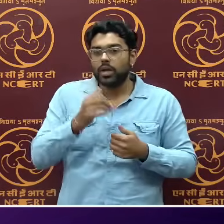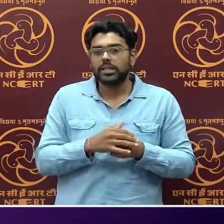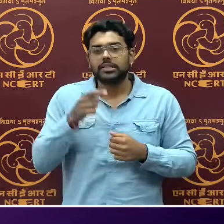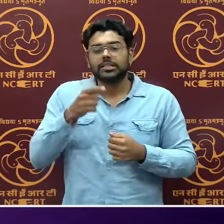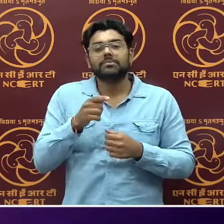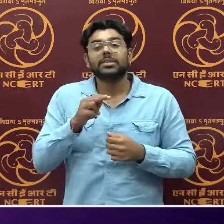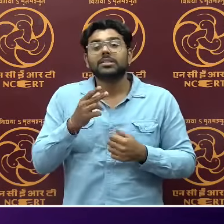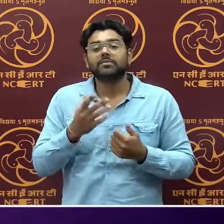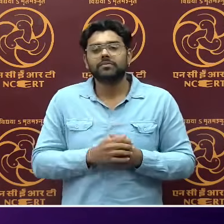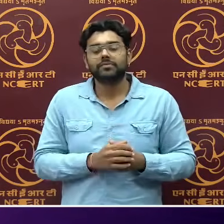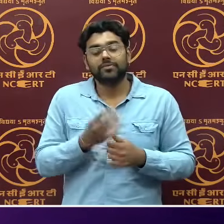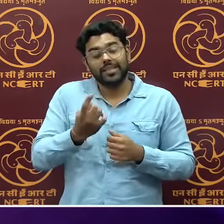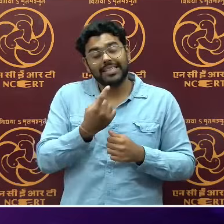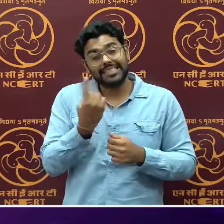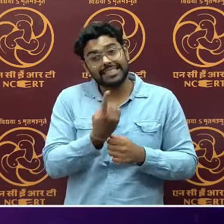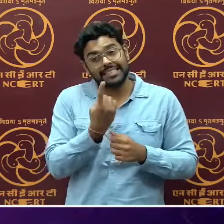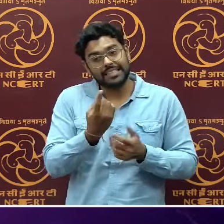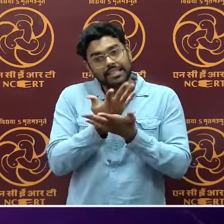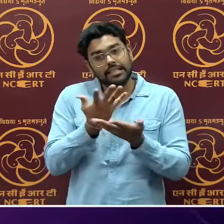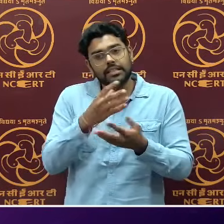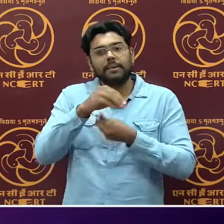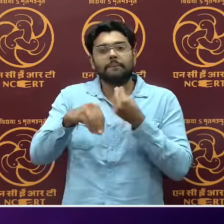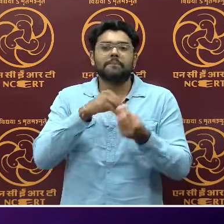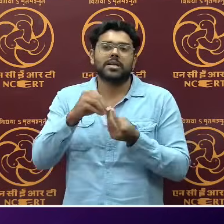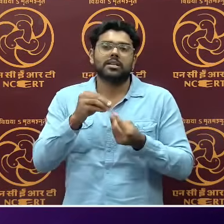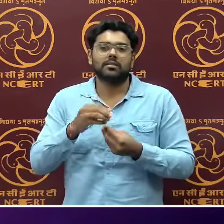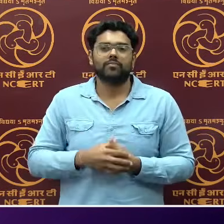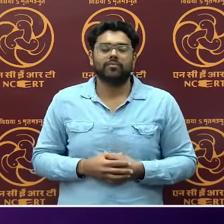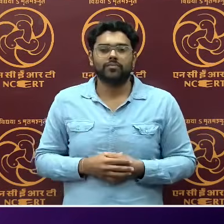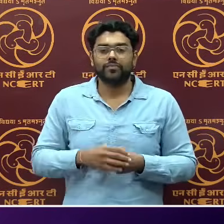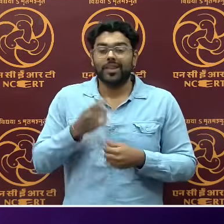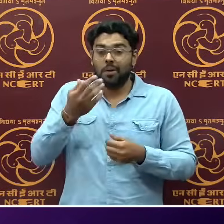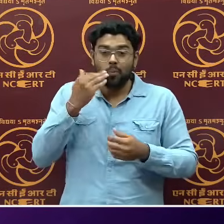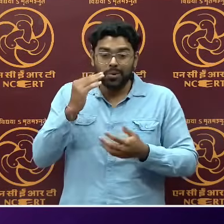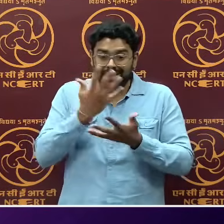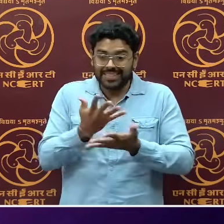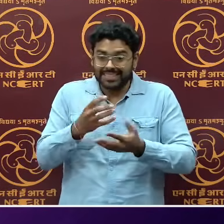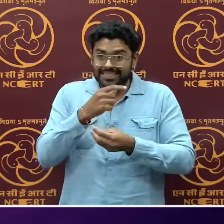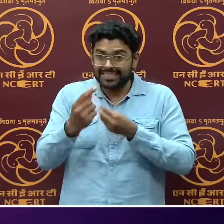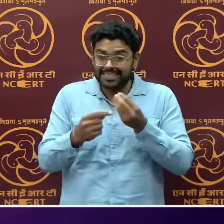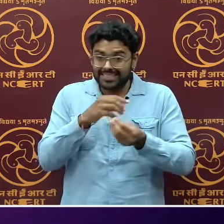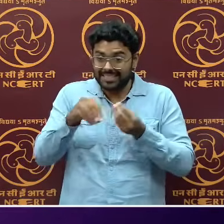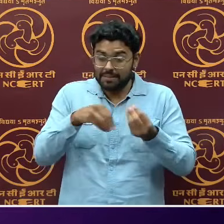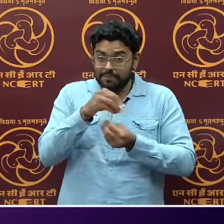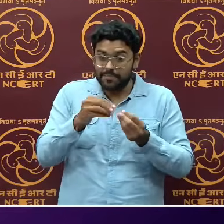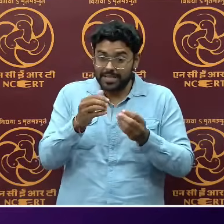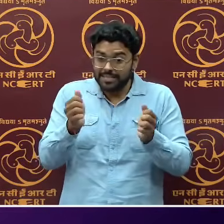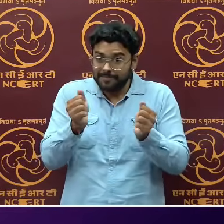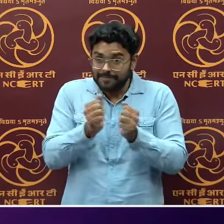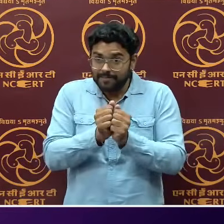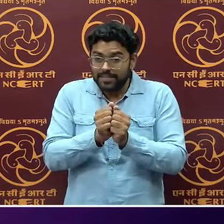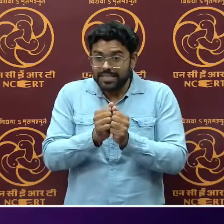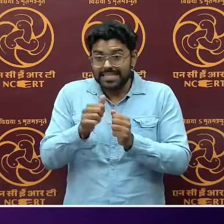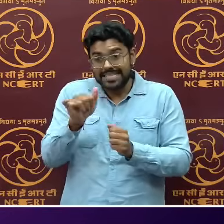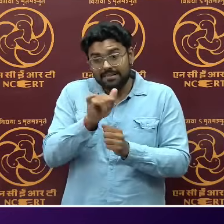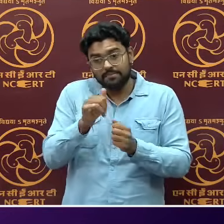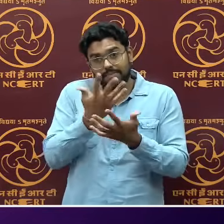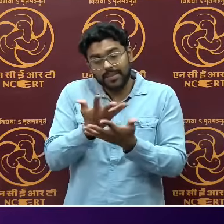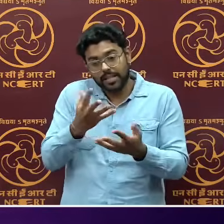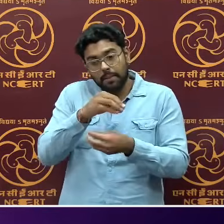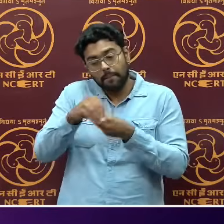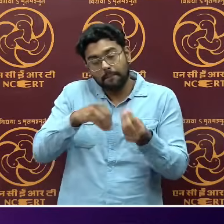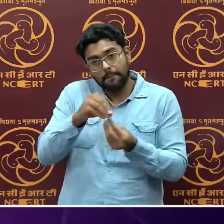of same type of particles, and when these particles are mixed together, they